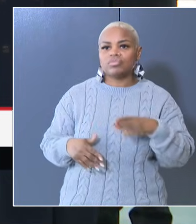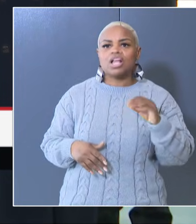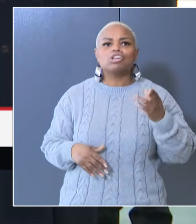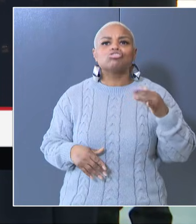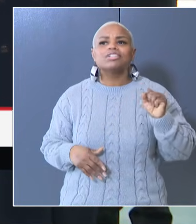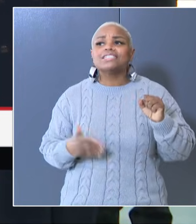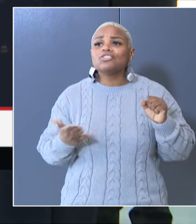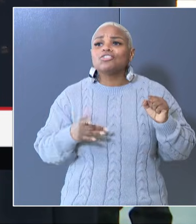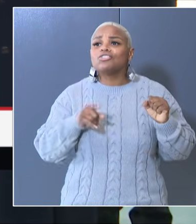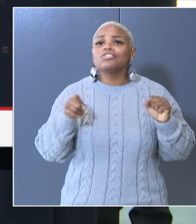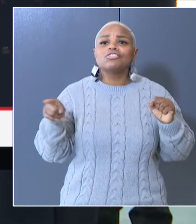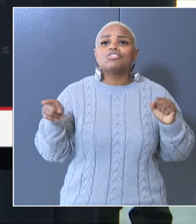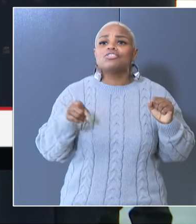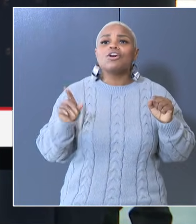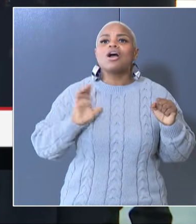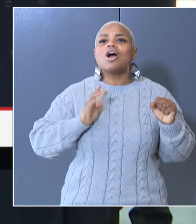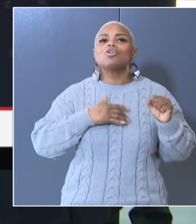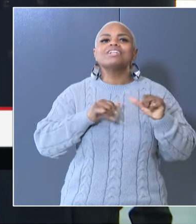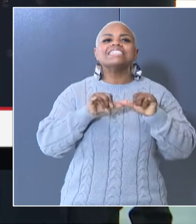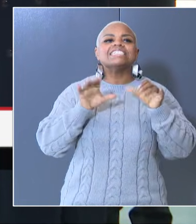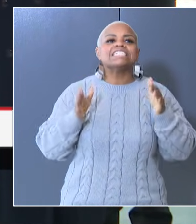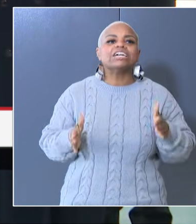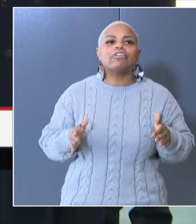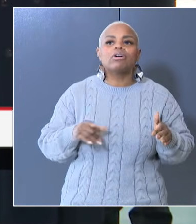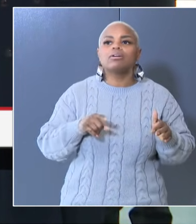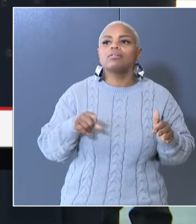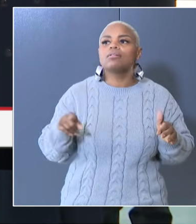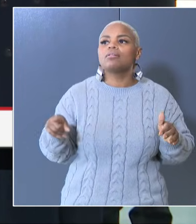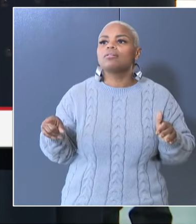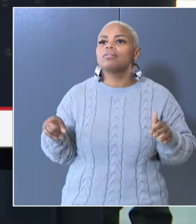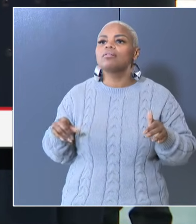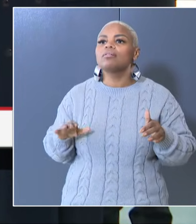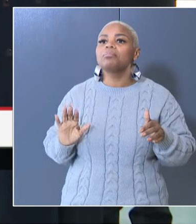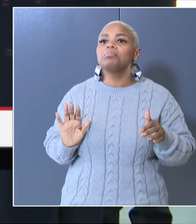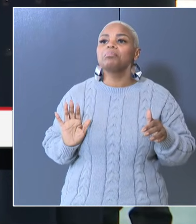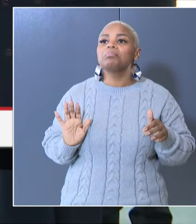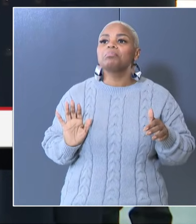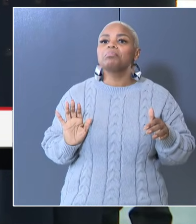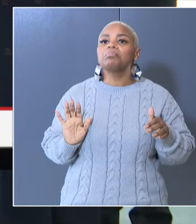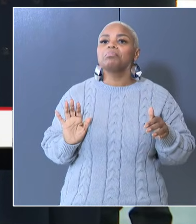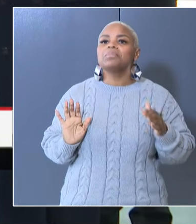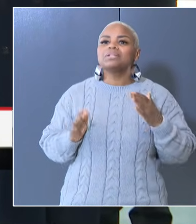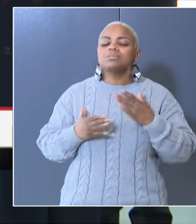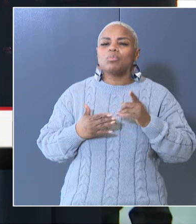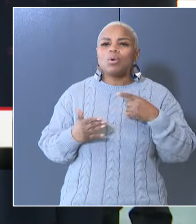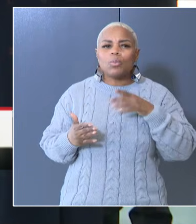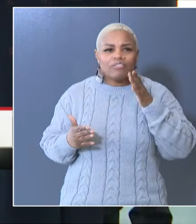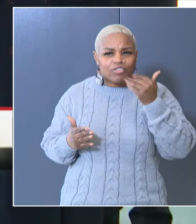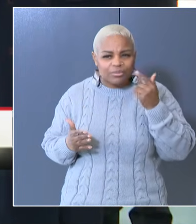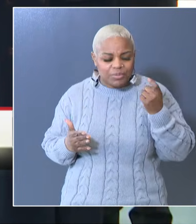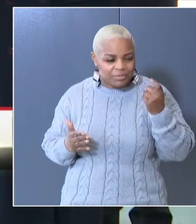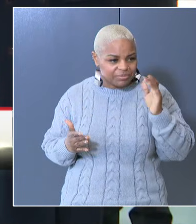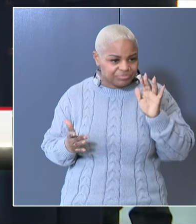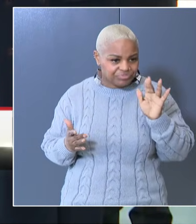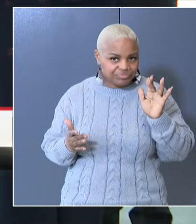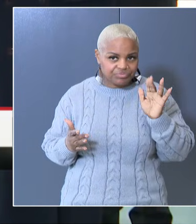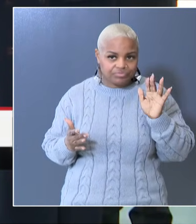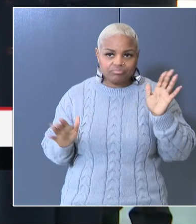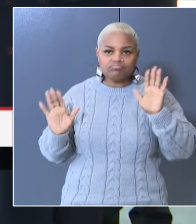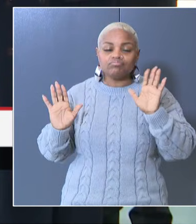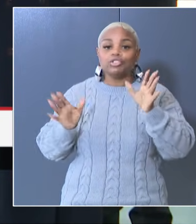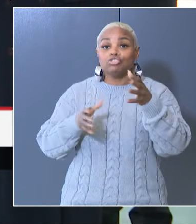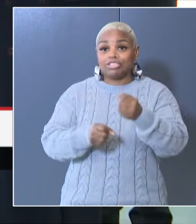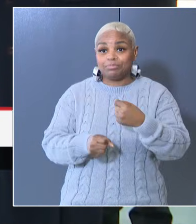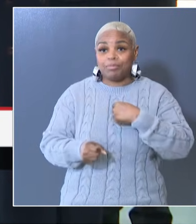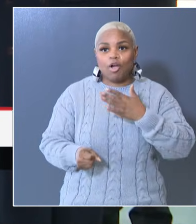civil engineer, and Pradham, our property managers. I know that's probably someone I'm going to forget. Trust me, my heart is with you. I'm